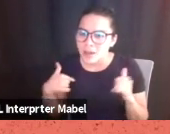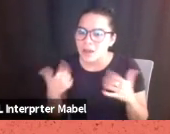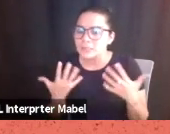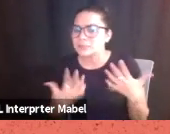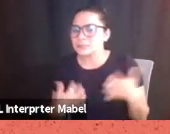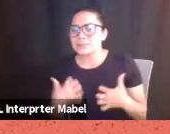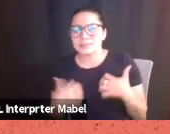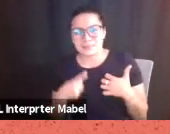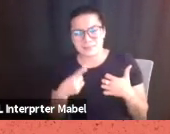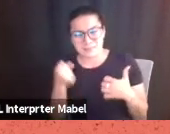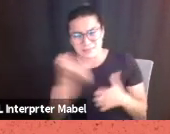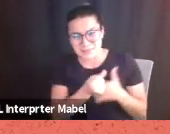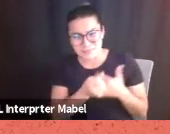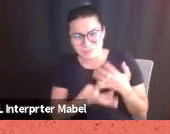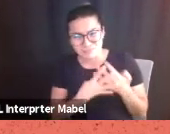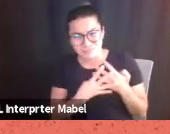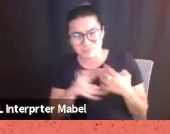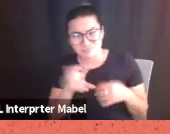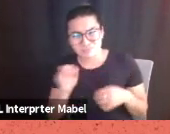point does